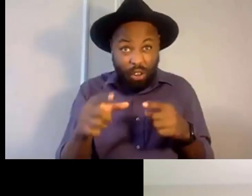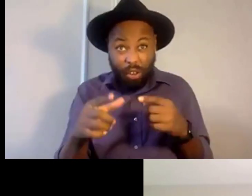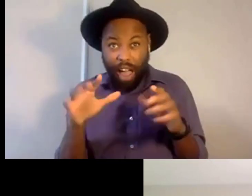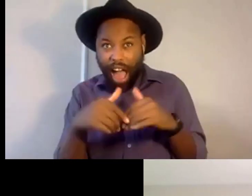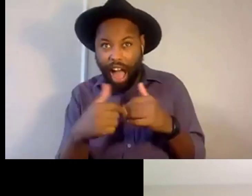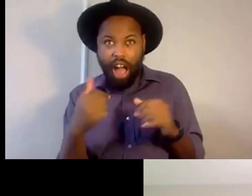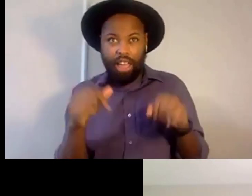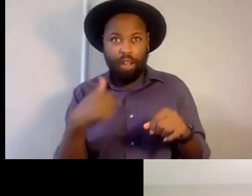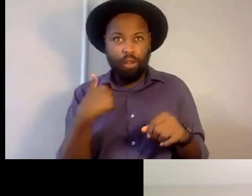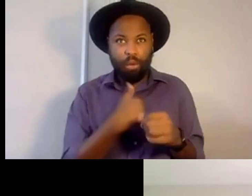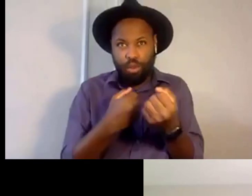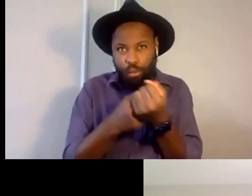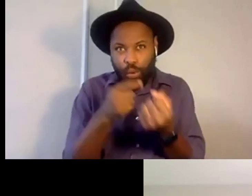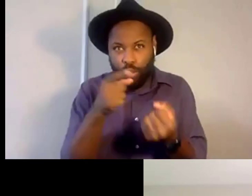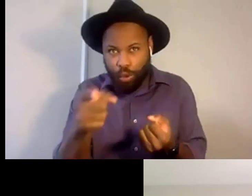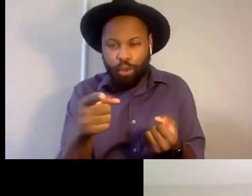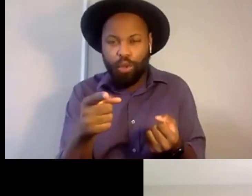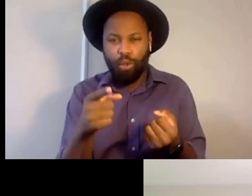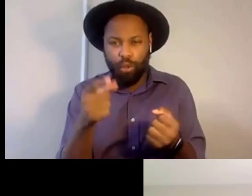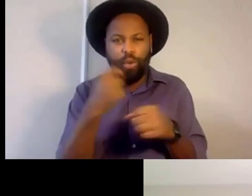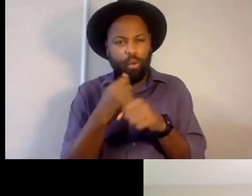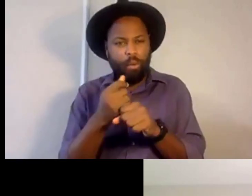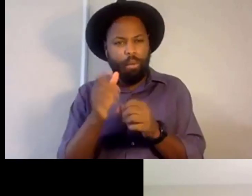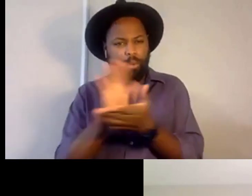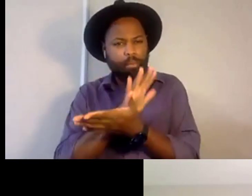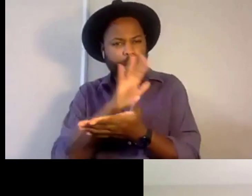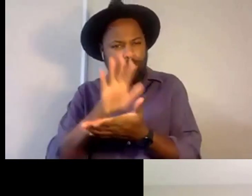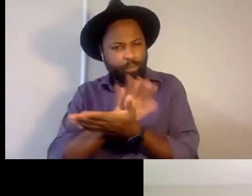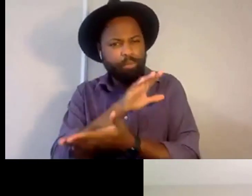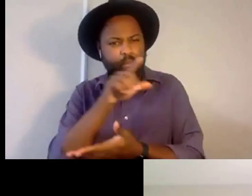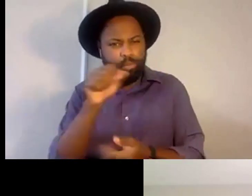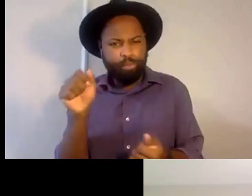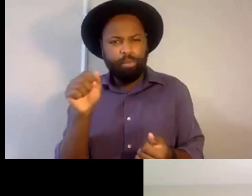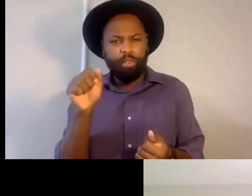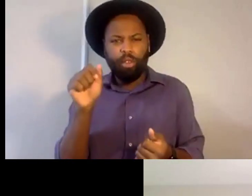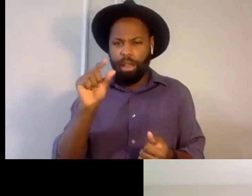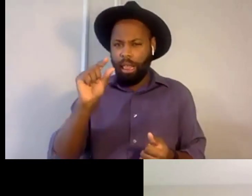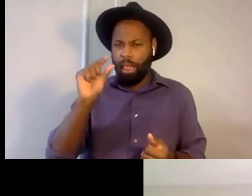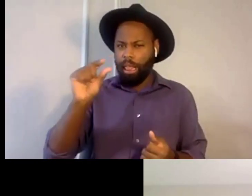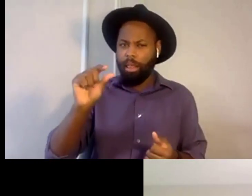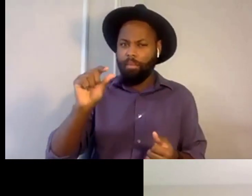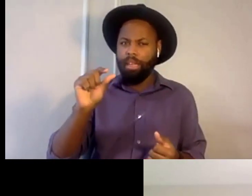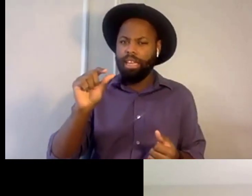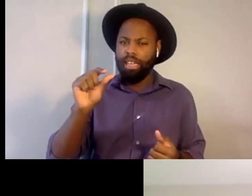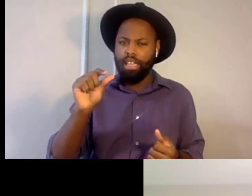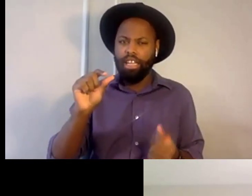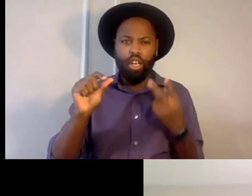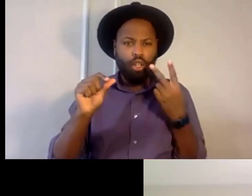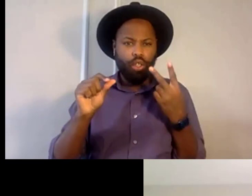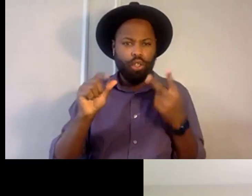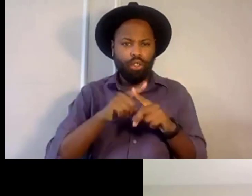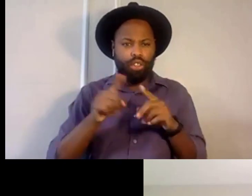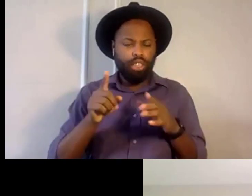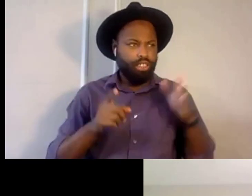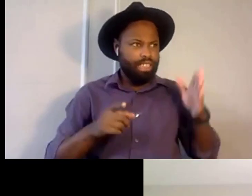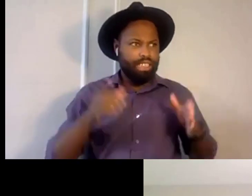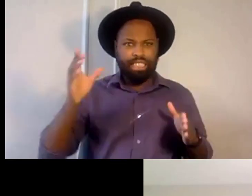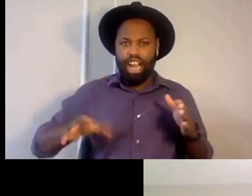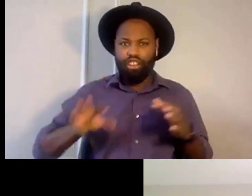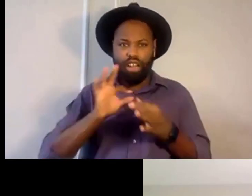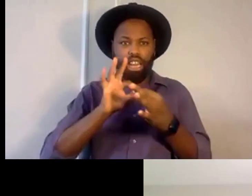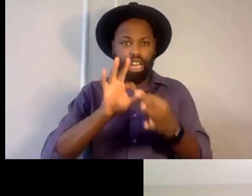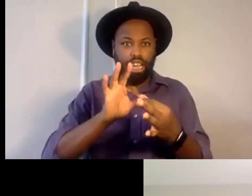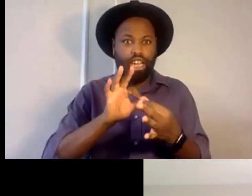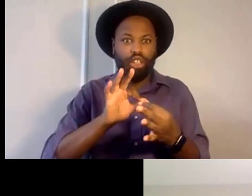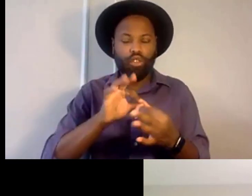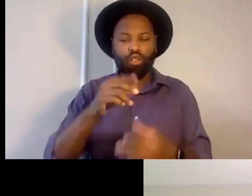So so I think it's been a little different on the two different sides of the press. But